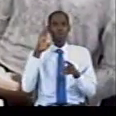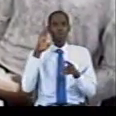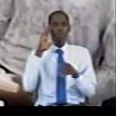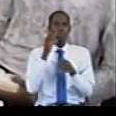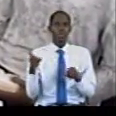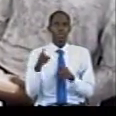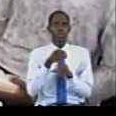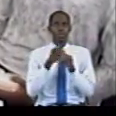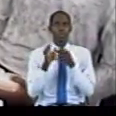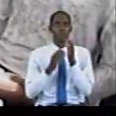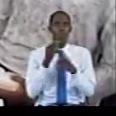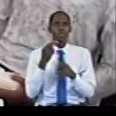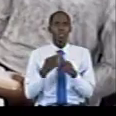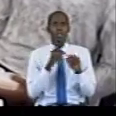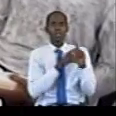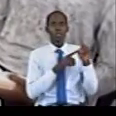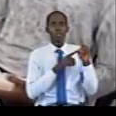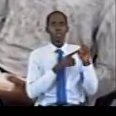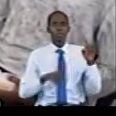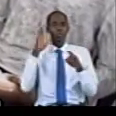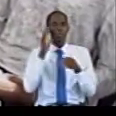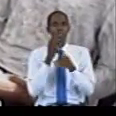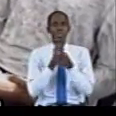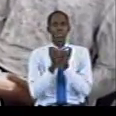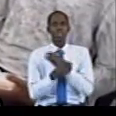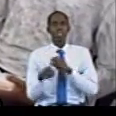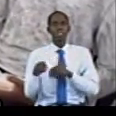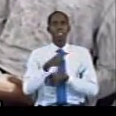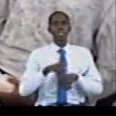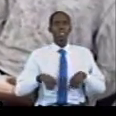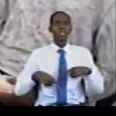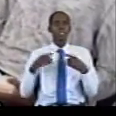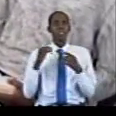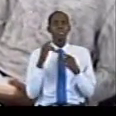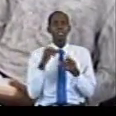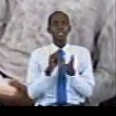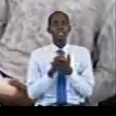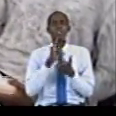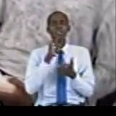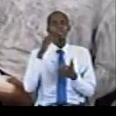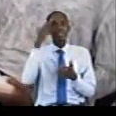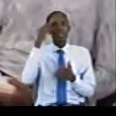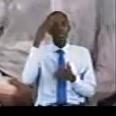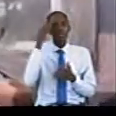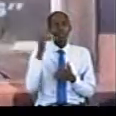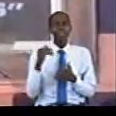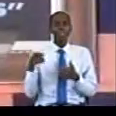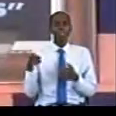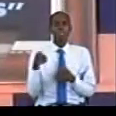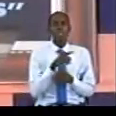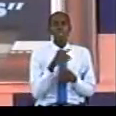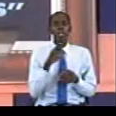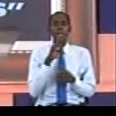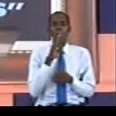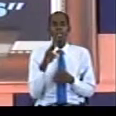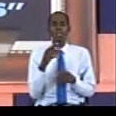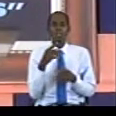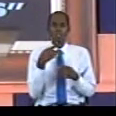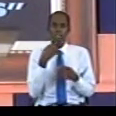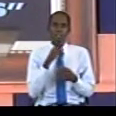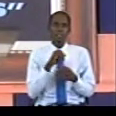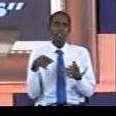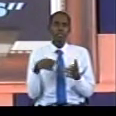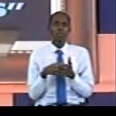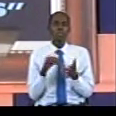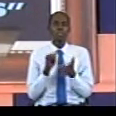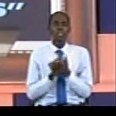Lord will change their lives. That's the reason he has saved you, so that you can become a source of salvation to other people. We're